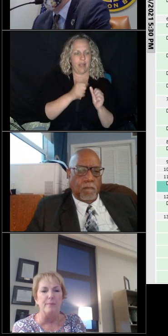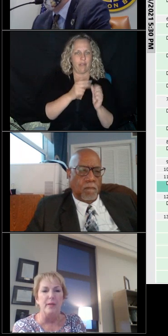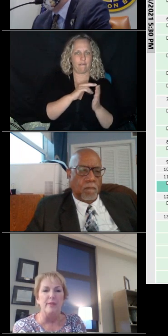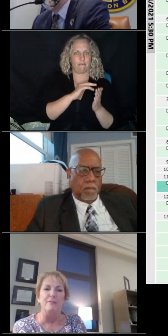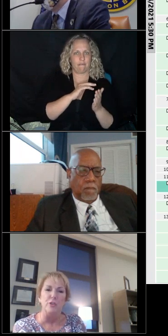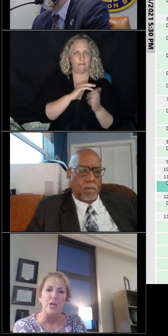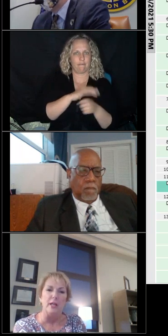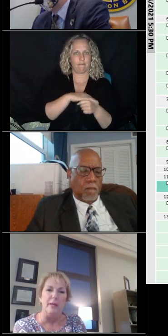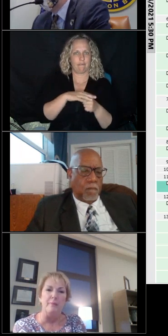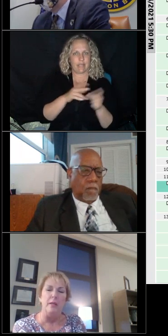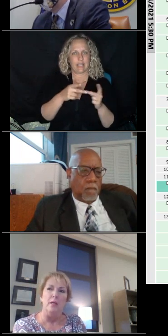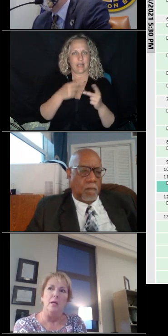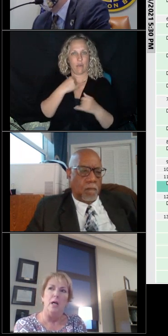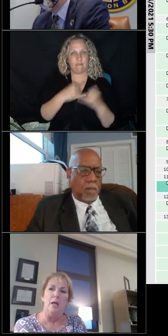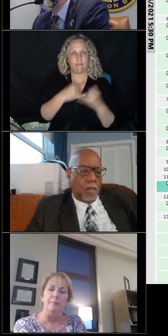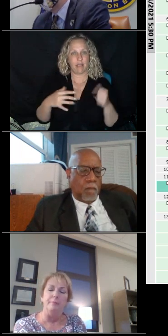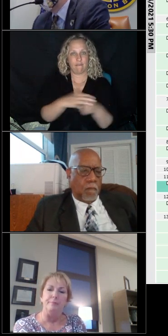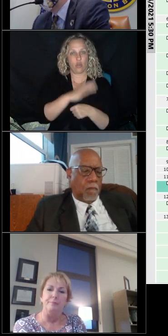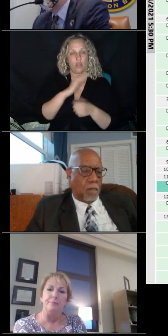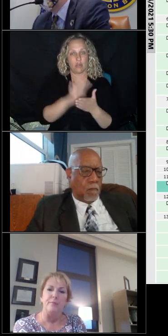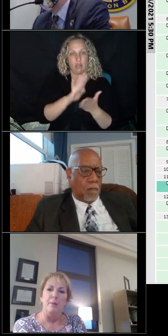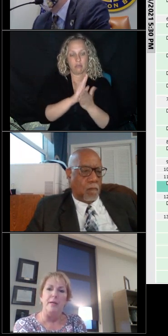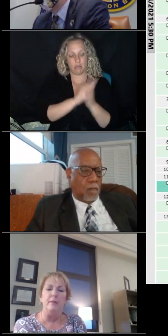finalize the full document.